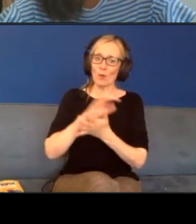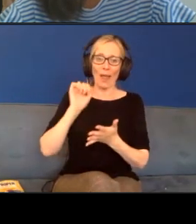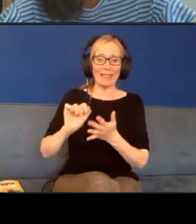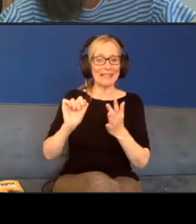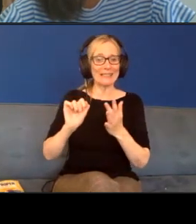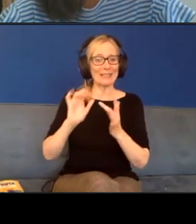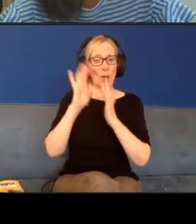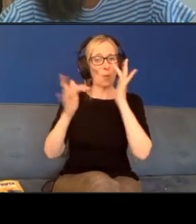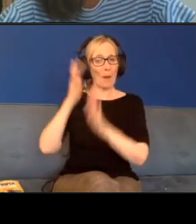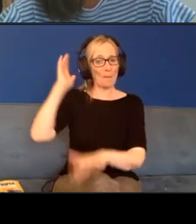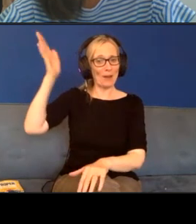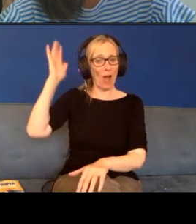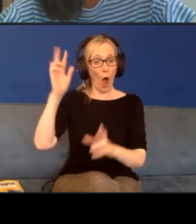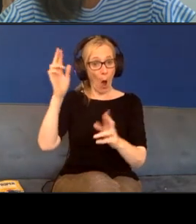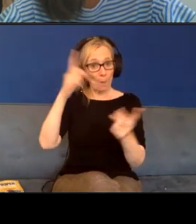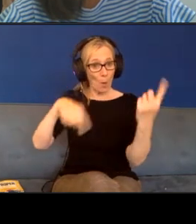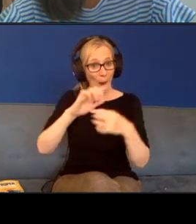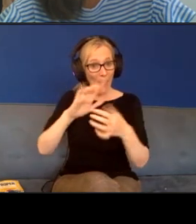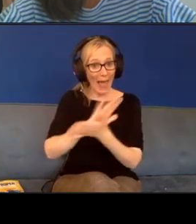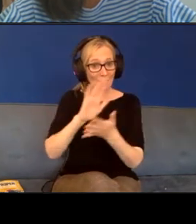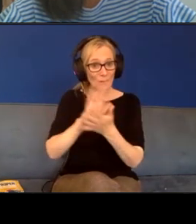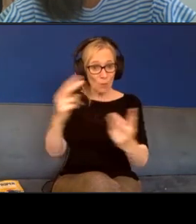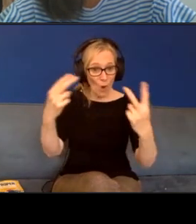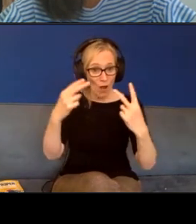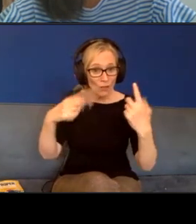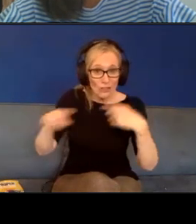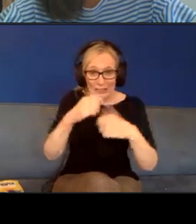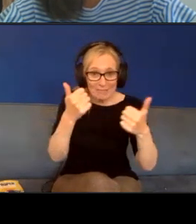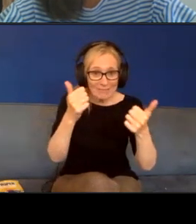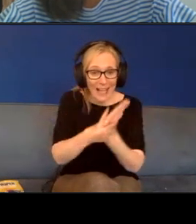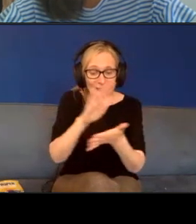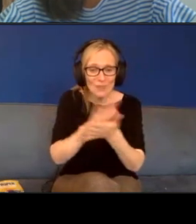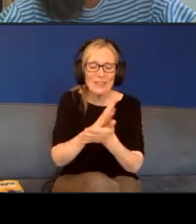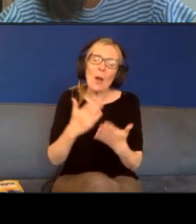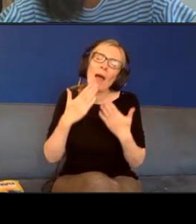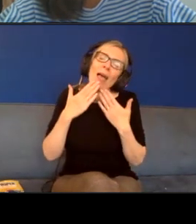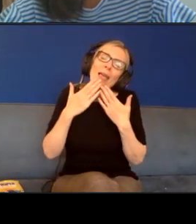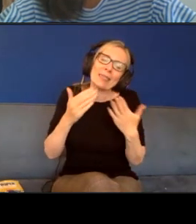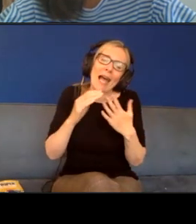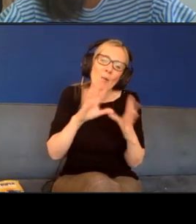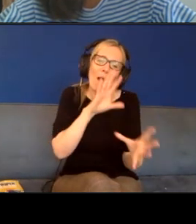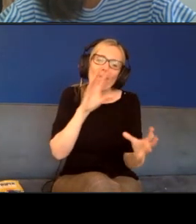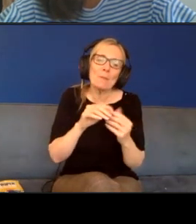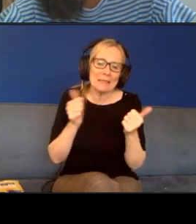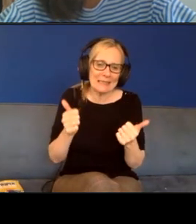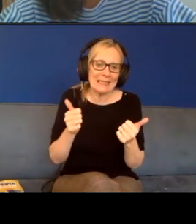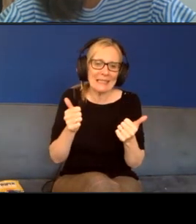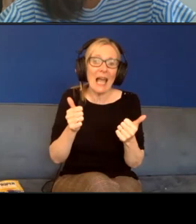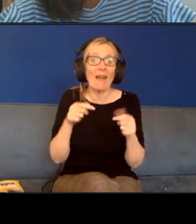you all have enjoyed it, those people out there watching it. So thank you very much indeed, and follow up